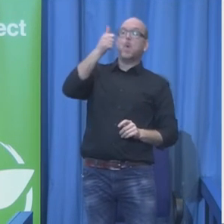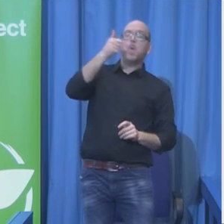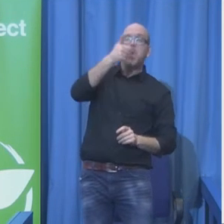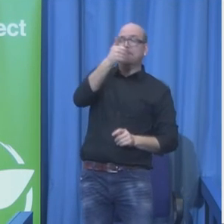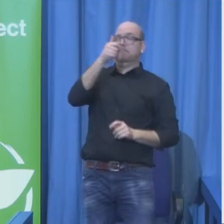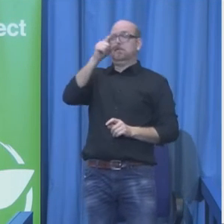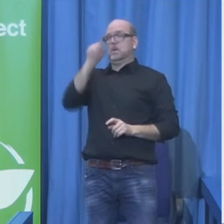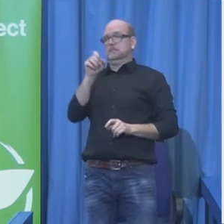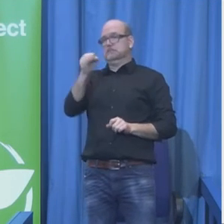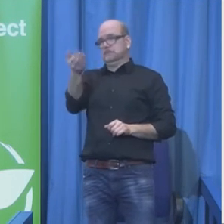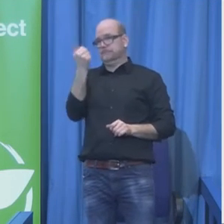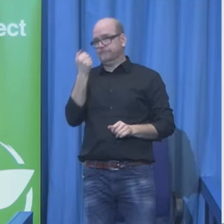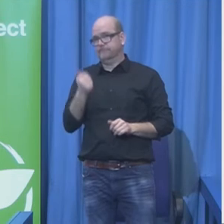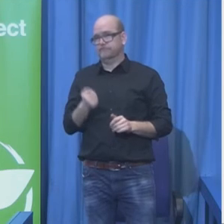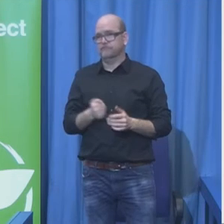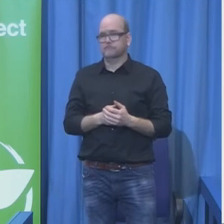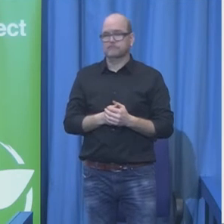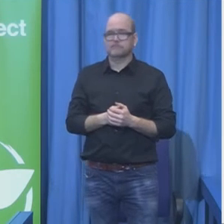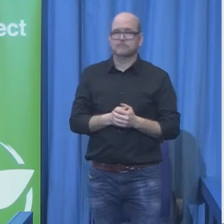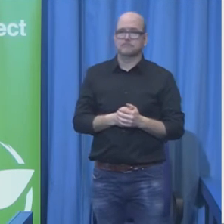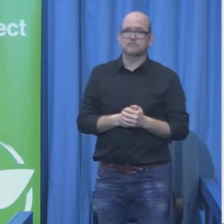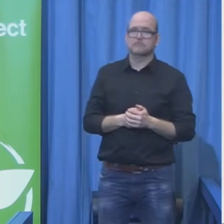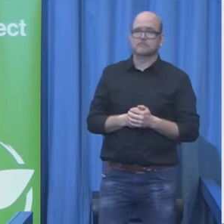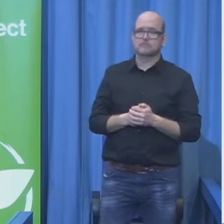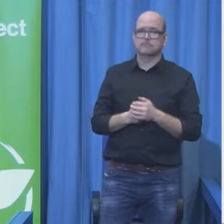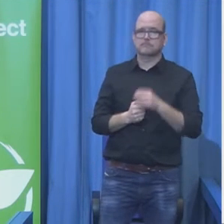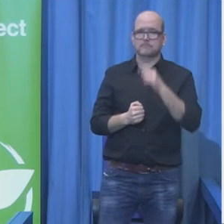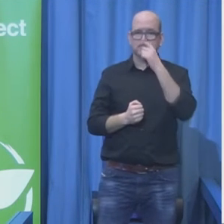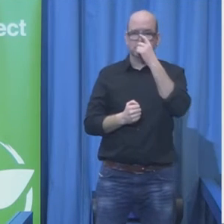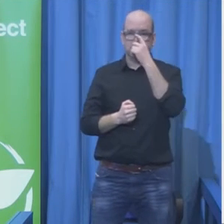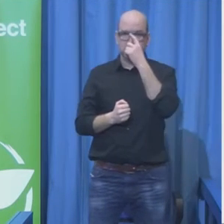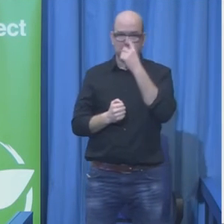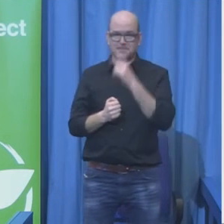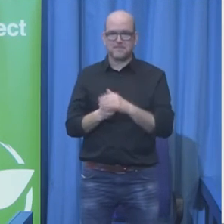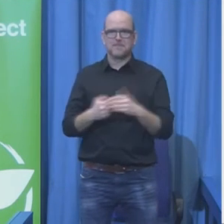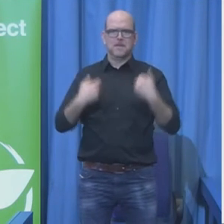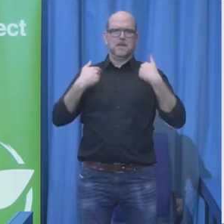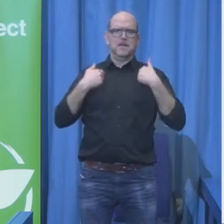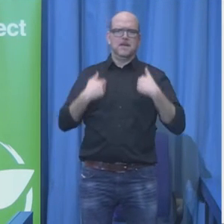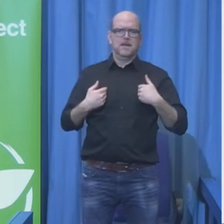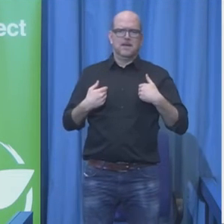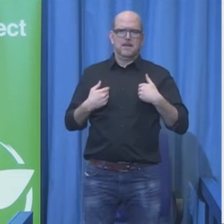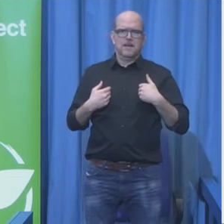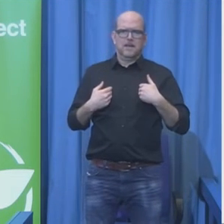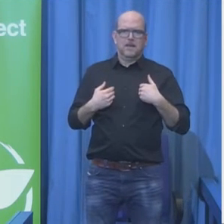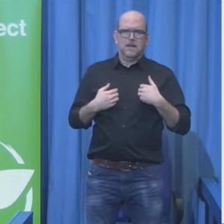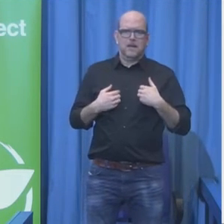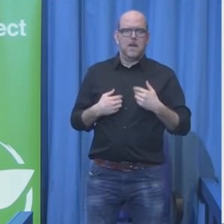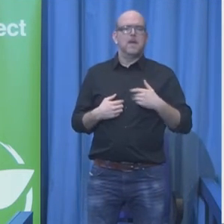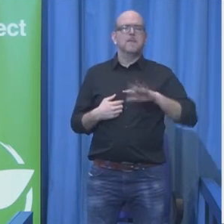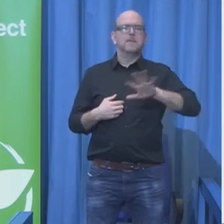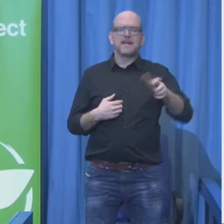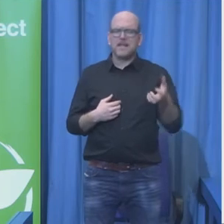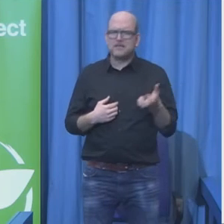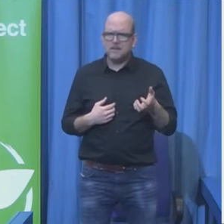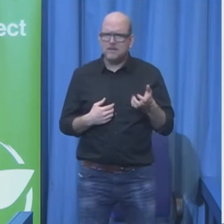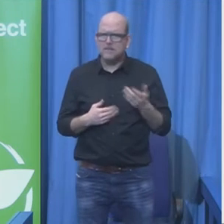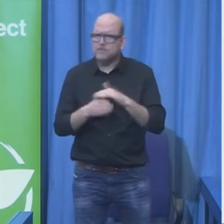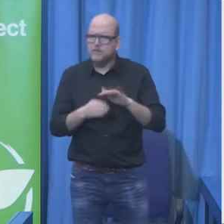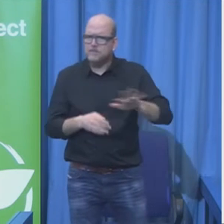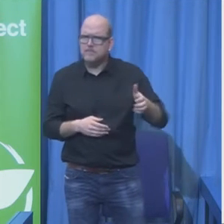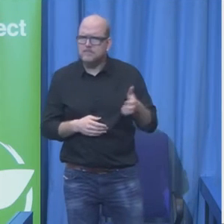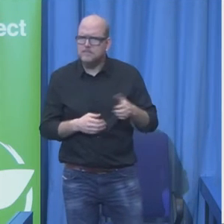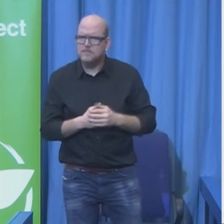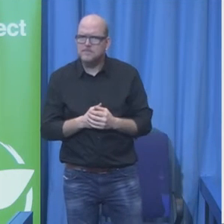Thank you very much. My name is Bhaskar Bhattacharji. I am from Bangladesh. I am a person with visual disability.